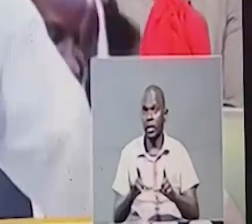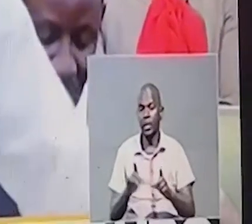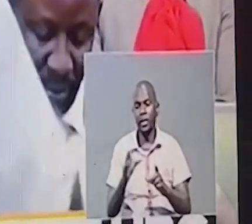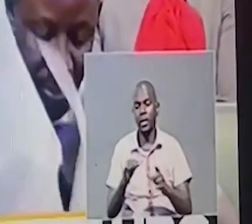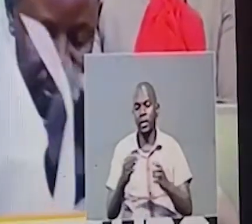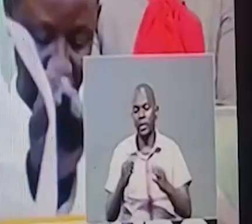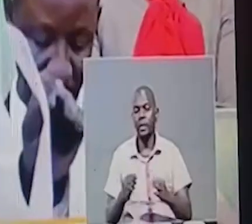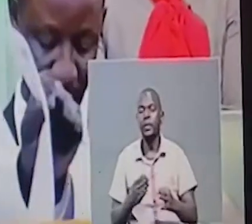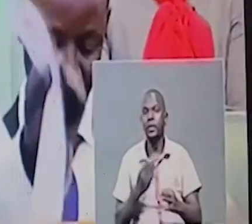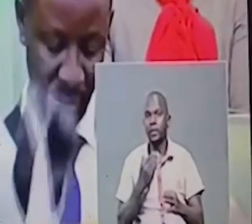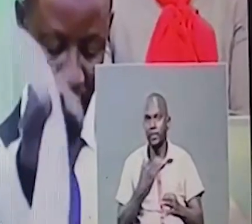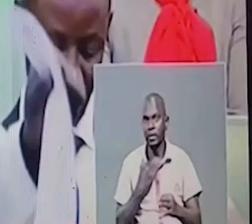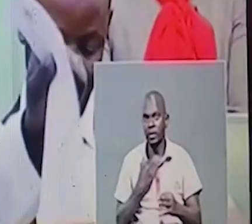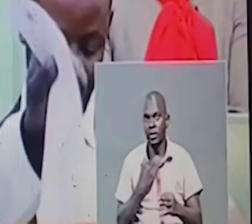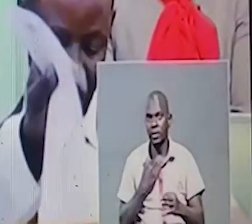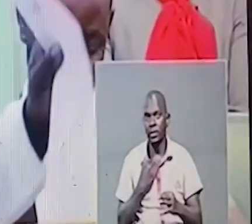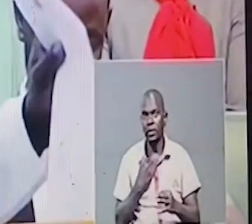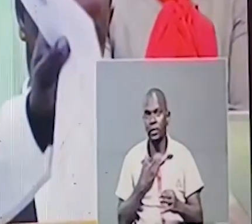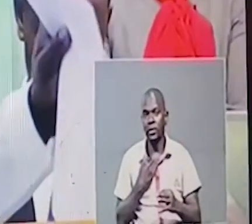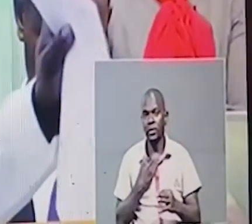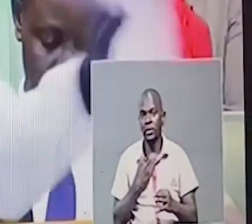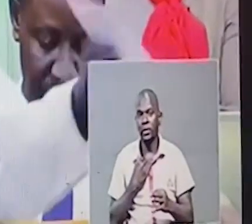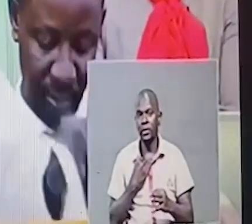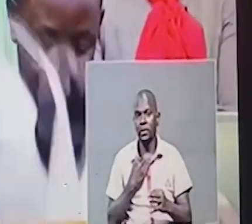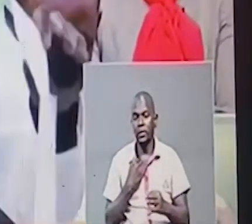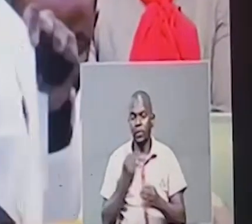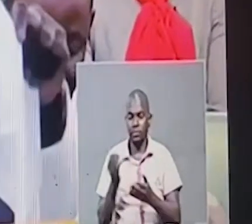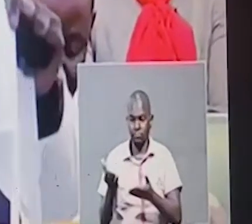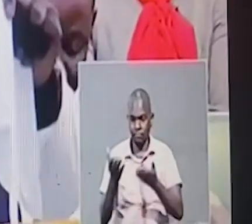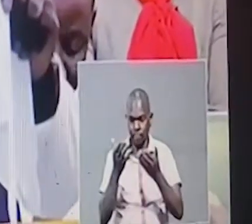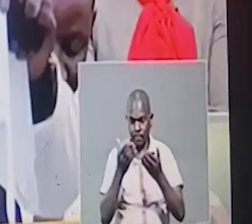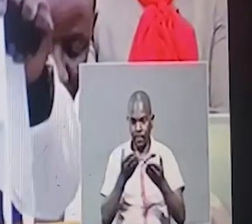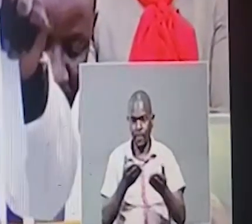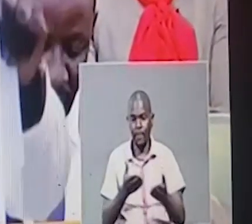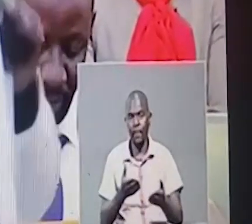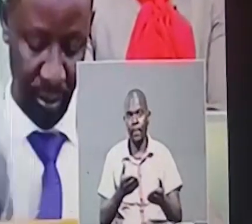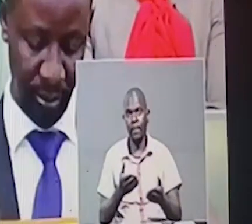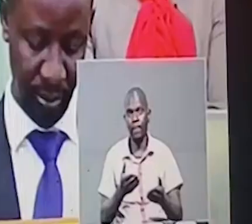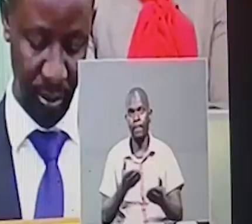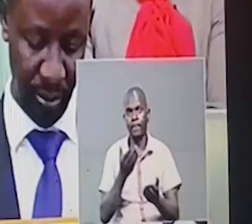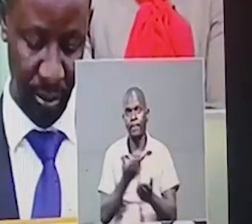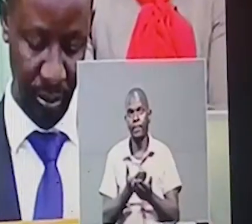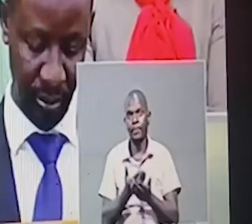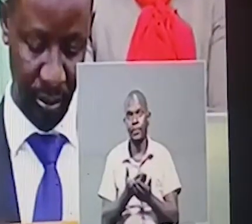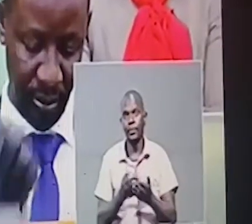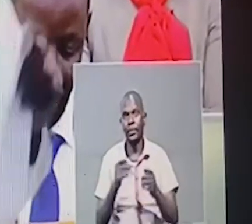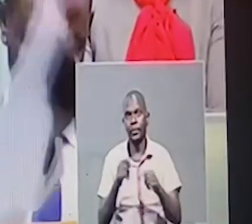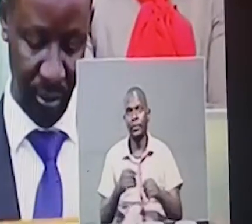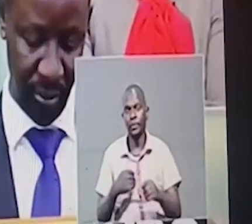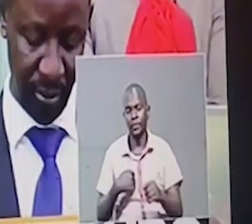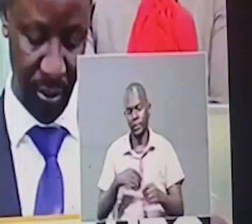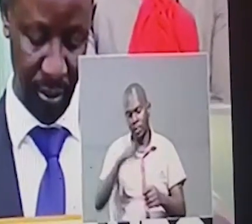whatever is needed to bring his bill here. I'm